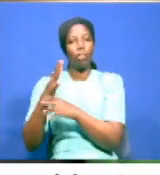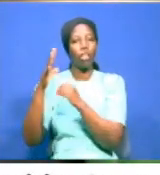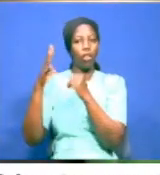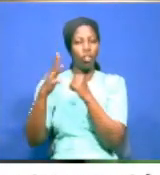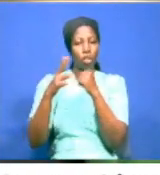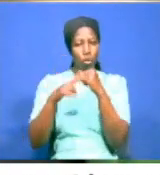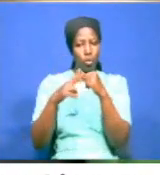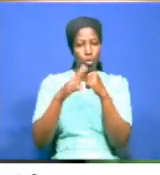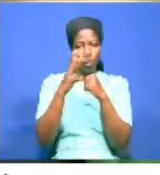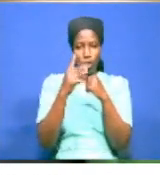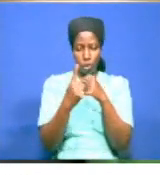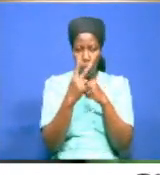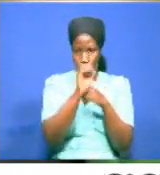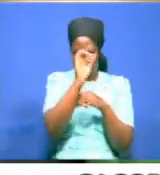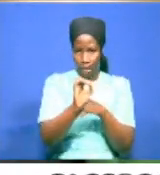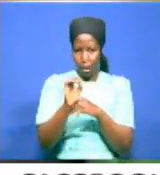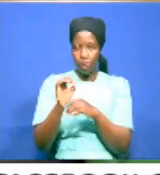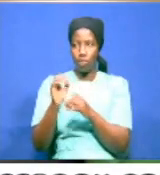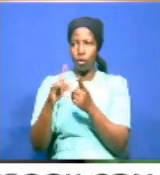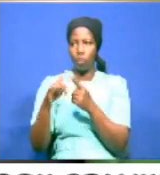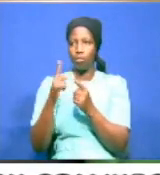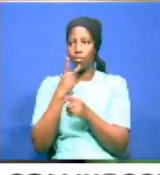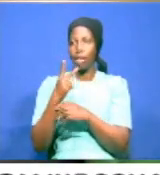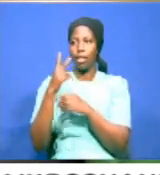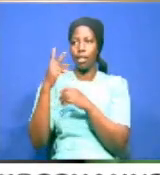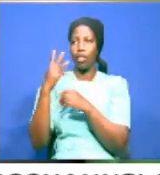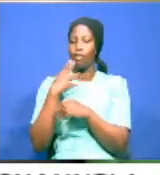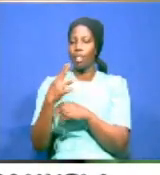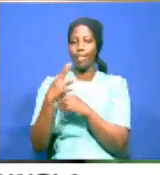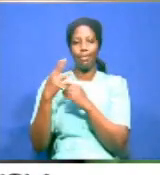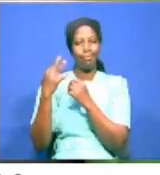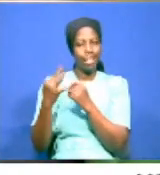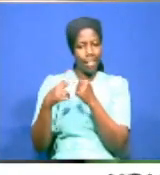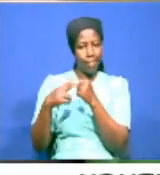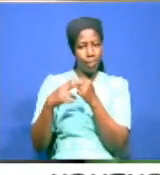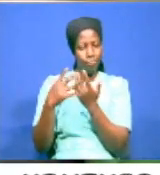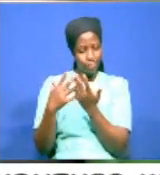shilling 2,447.2 billion and Kenya shilling